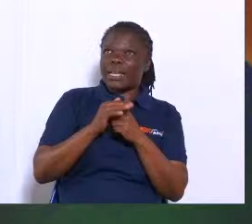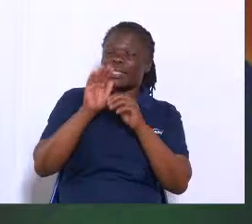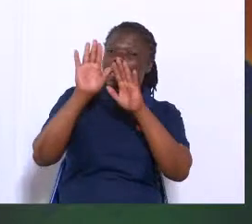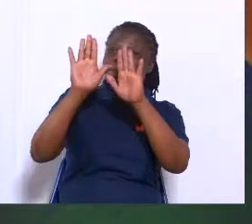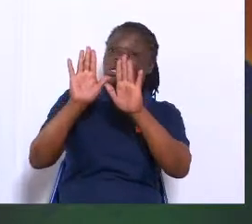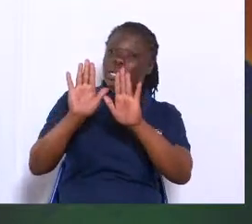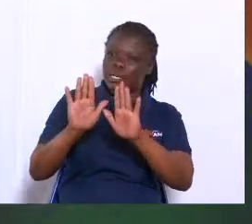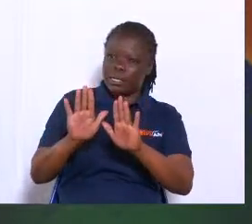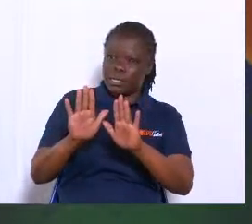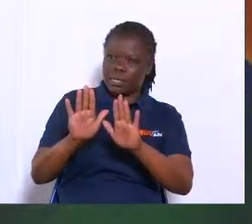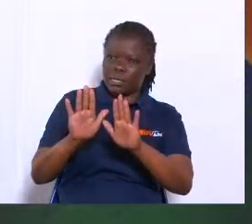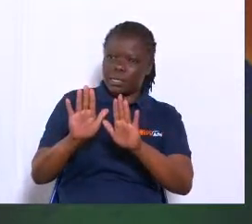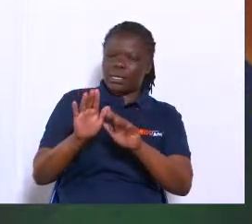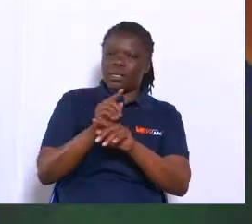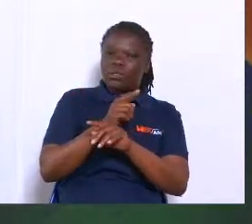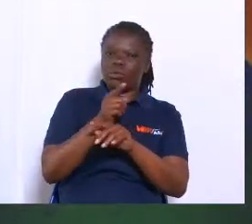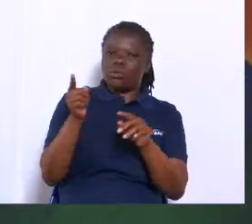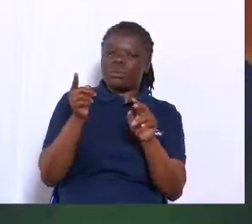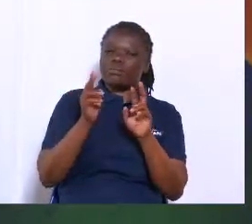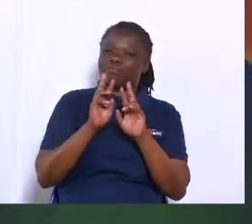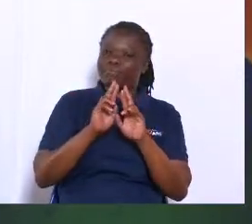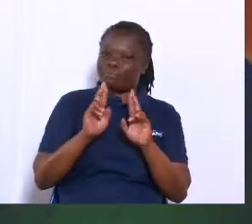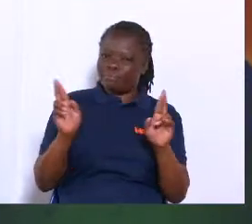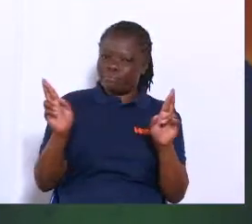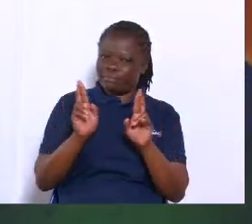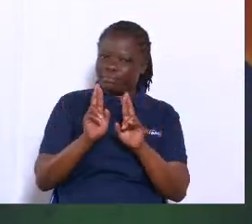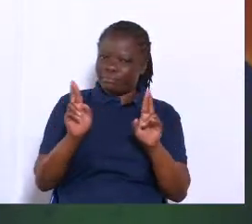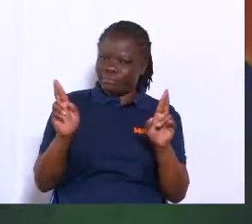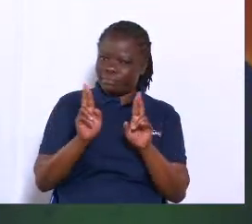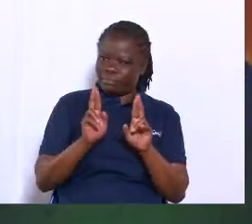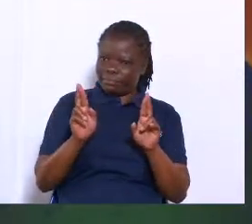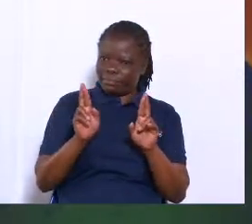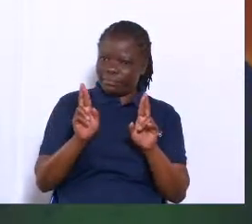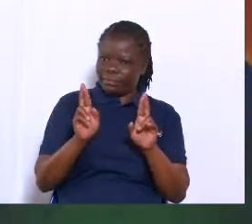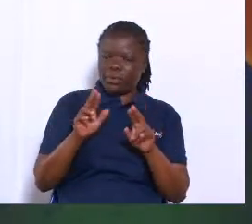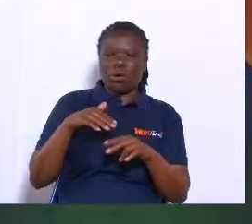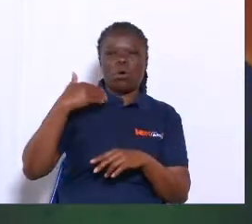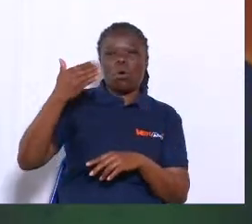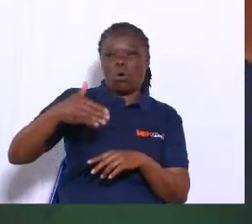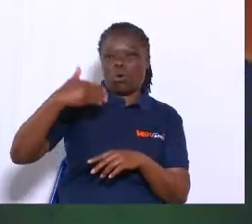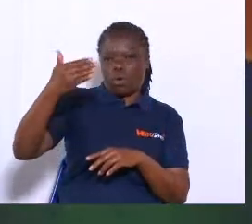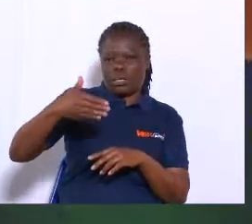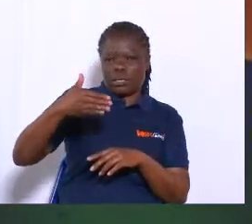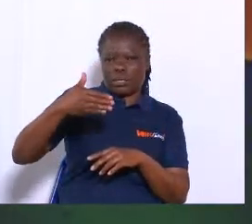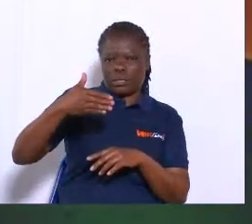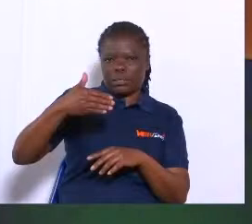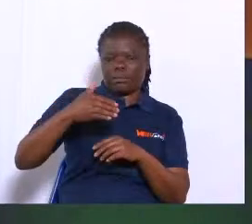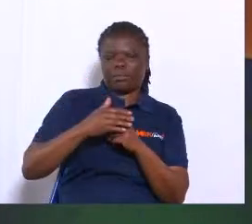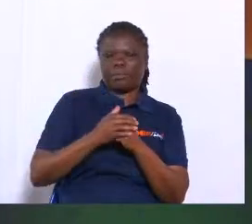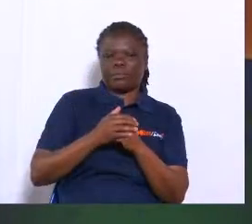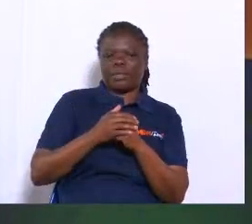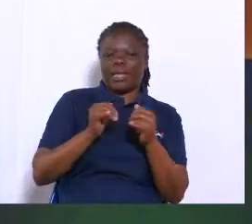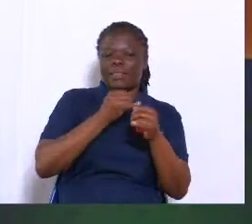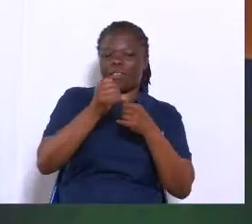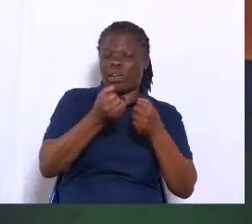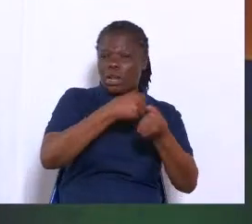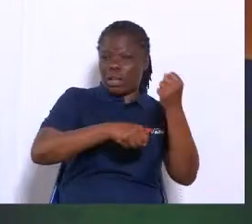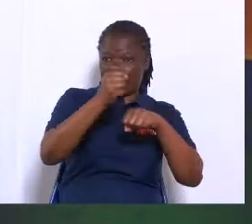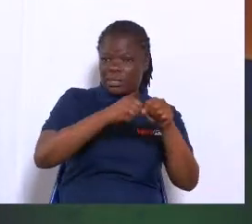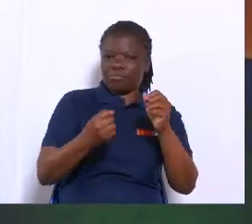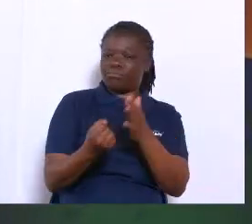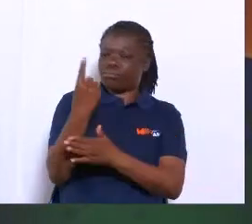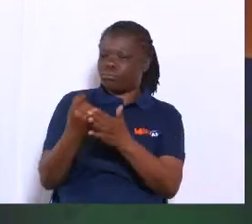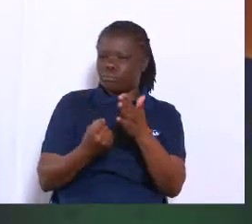necessary to be in a constant state of readiness. The final events will come so